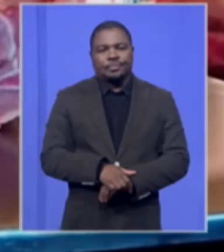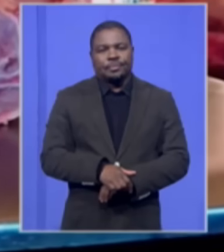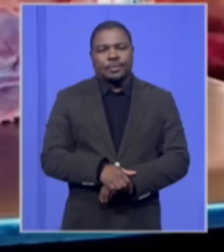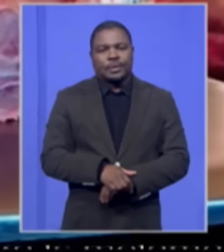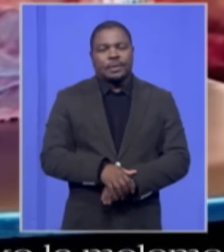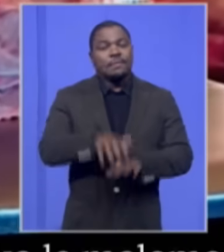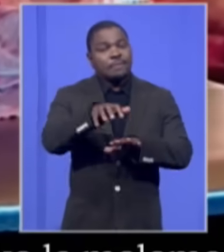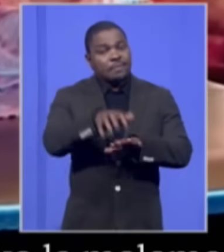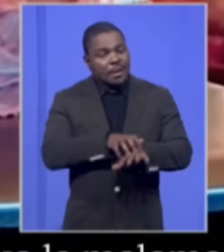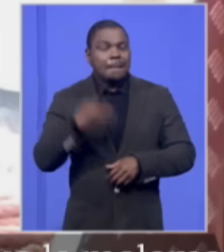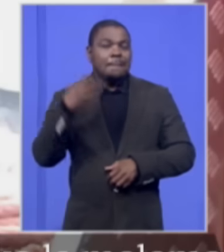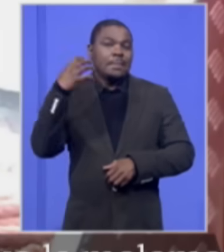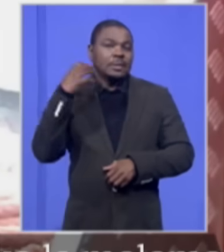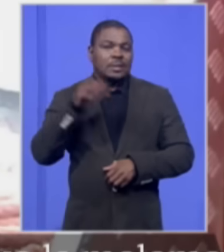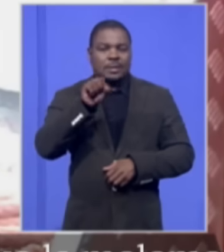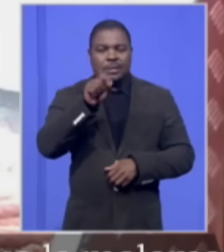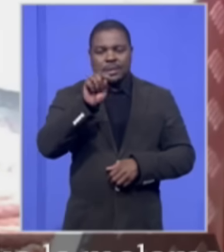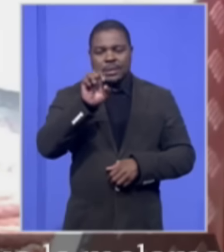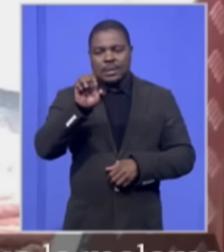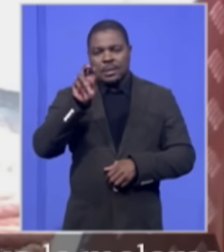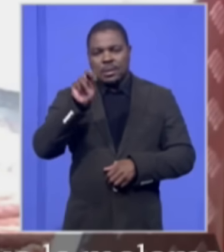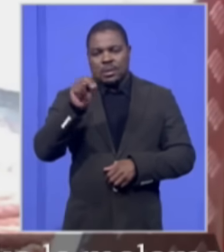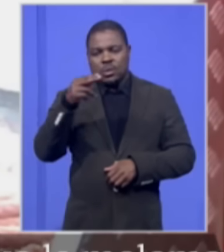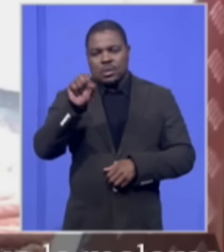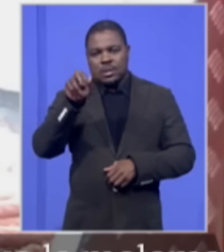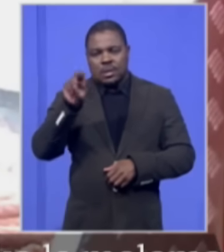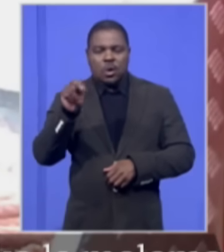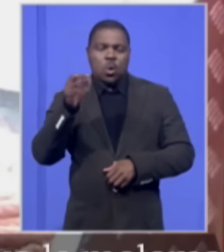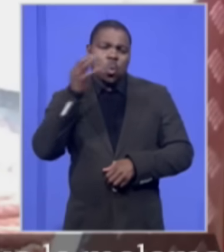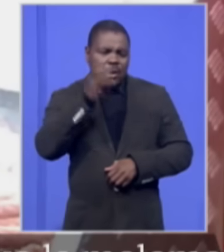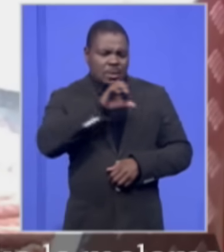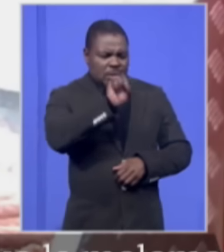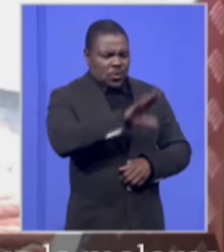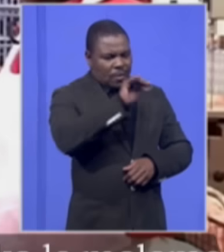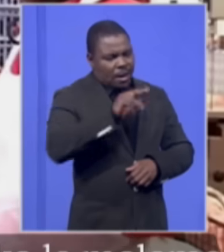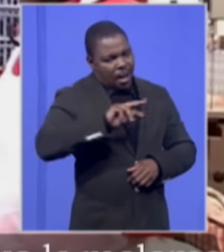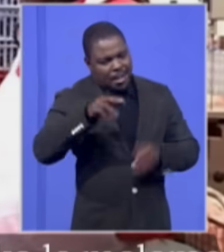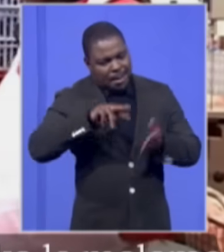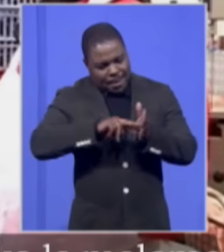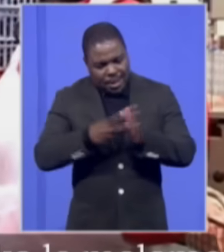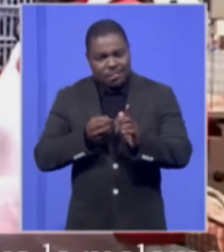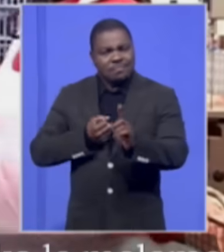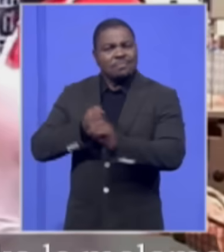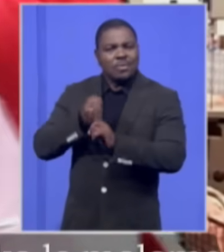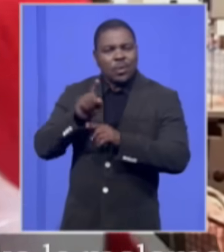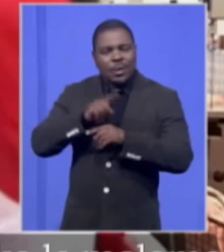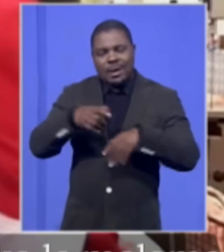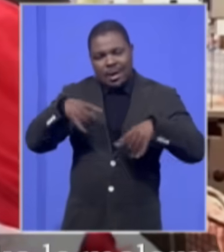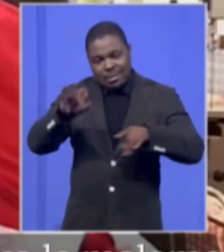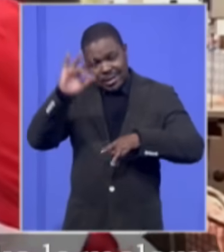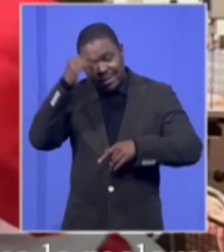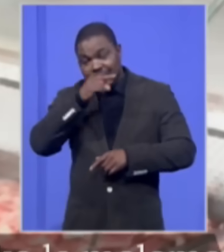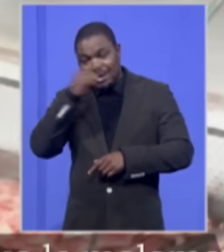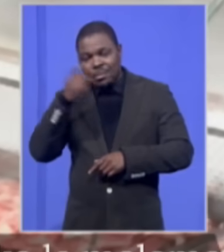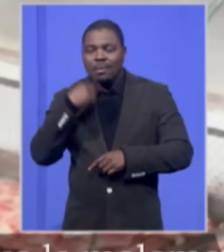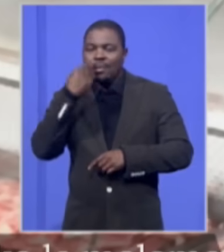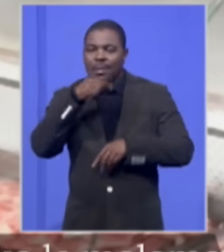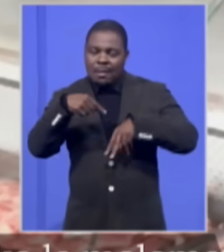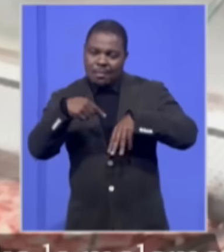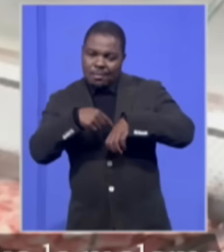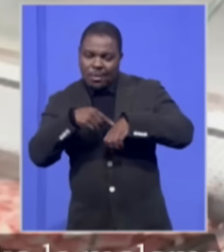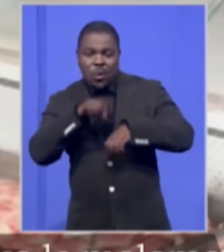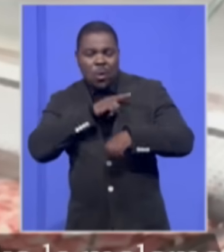Tona ya temo John Steenhuisen o re Afrika Borwa e tšea mokgwa o moswa wa go šogana le go phulega ga bolwetši bja tlhako le molomo bjoo ga bja le botlišago